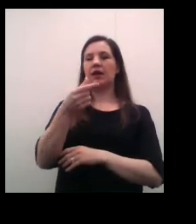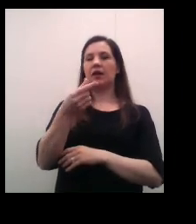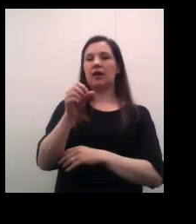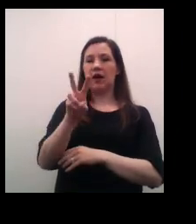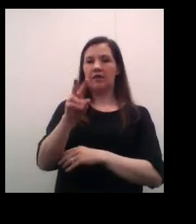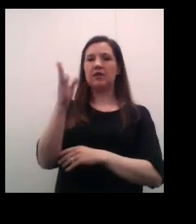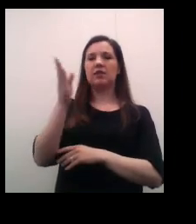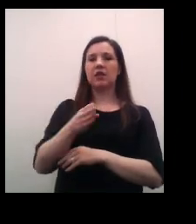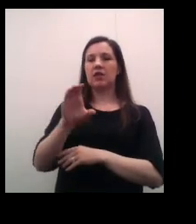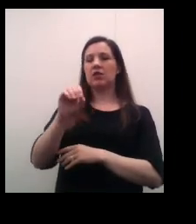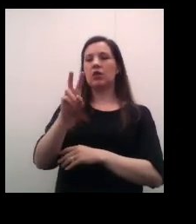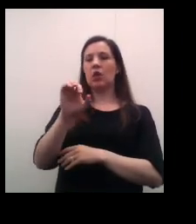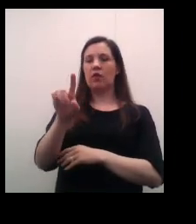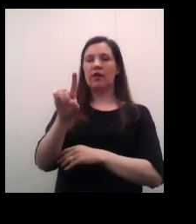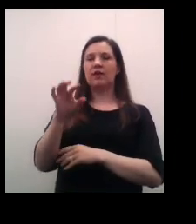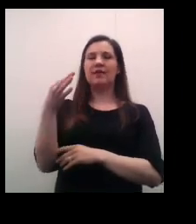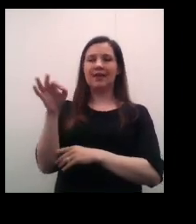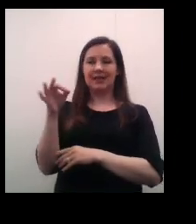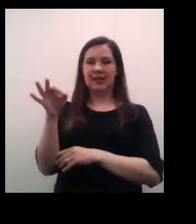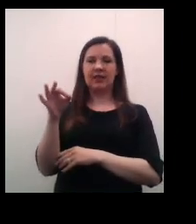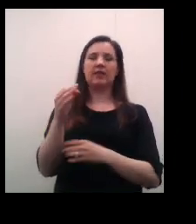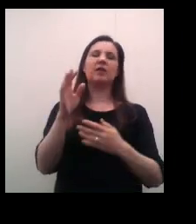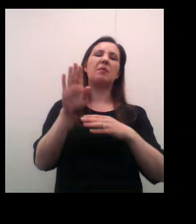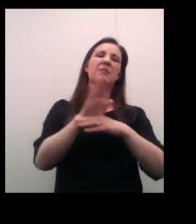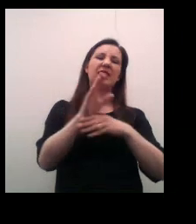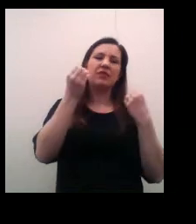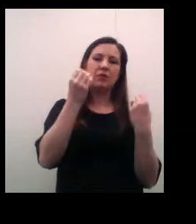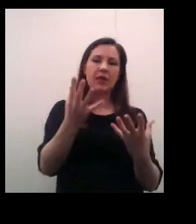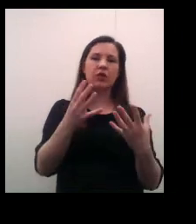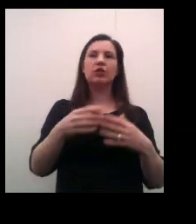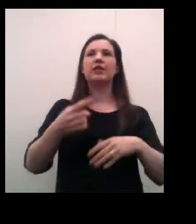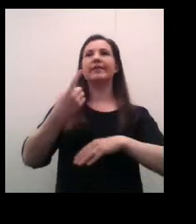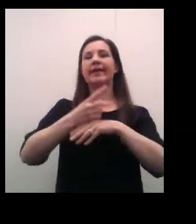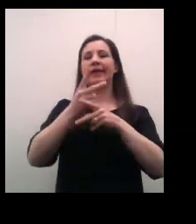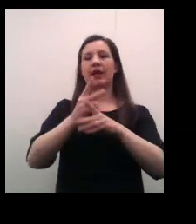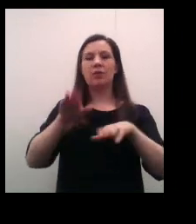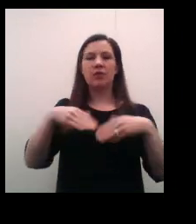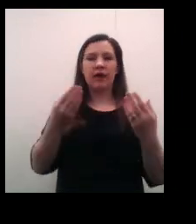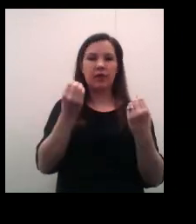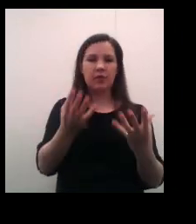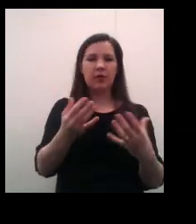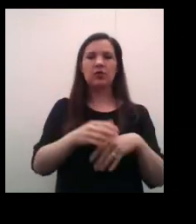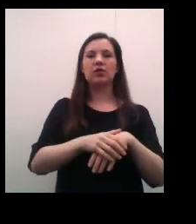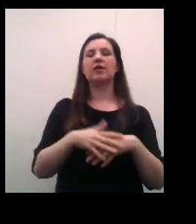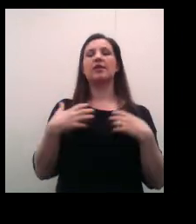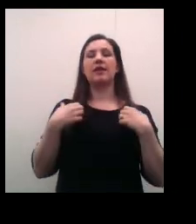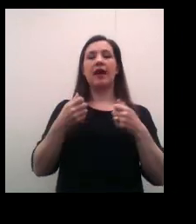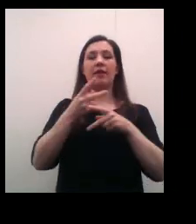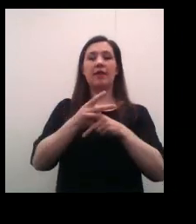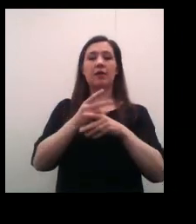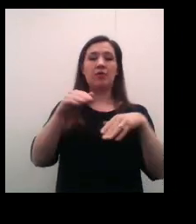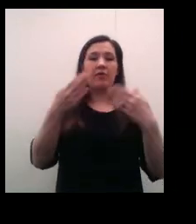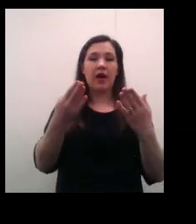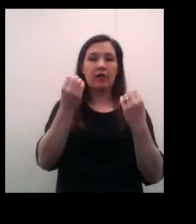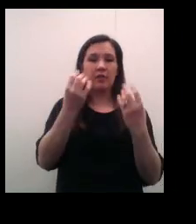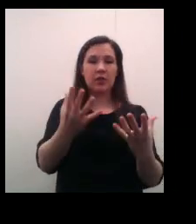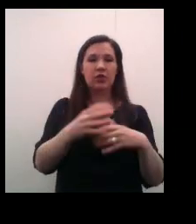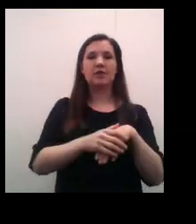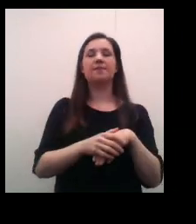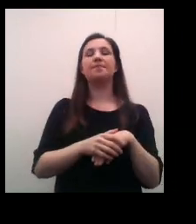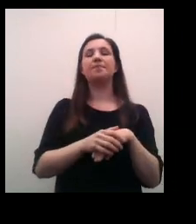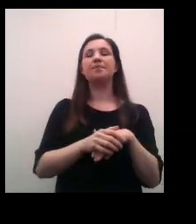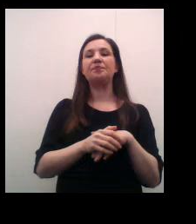www.erie.gov/COVID-19, which has information for businesses, information for daycare providers, information for healthcare providers. I just want to let you know